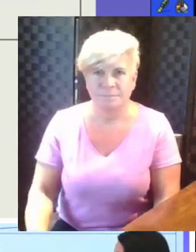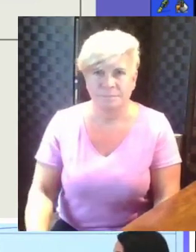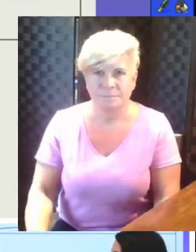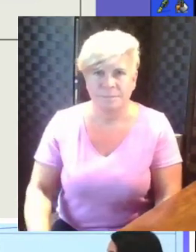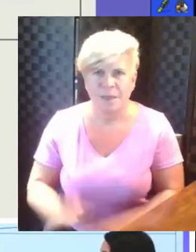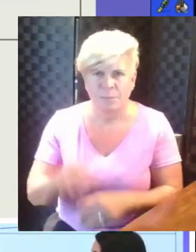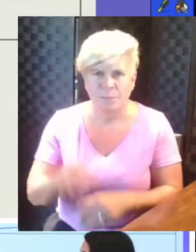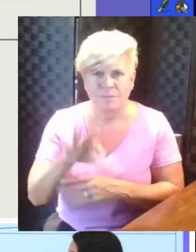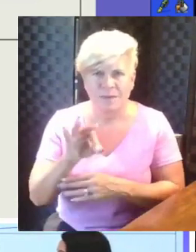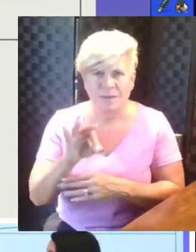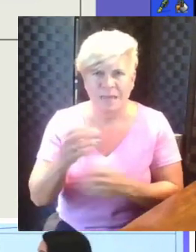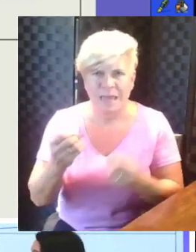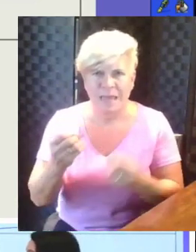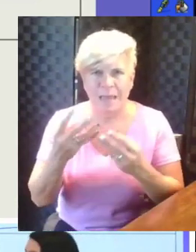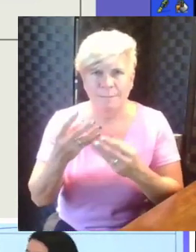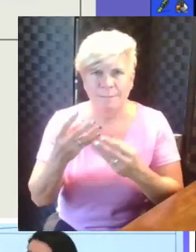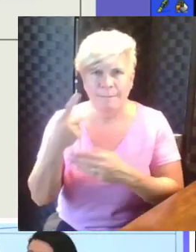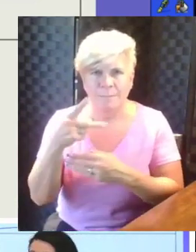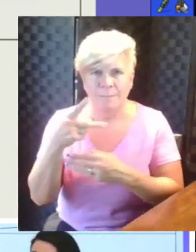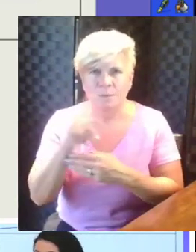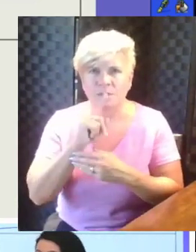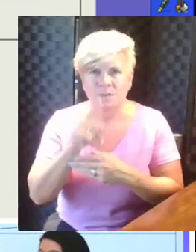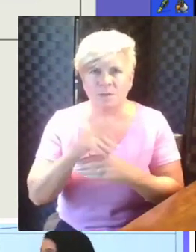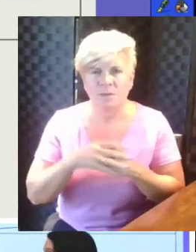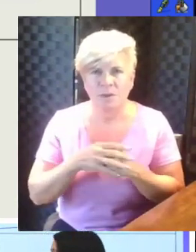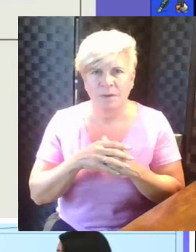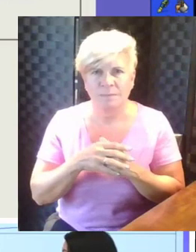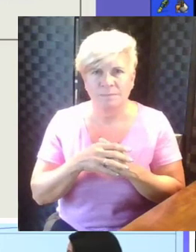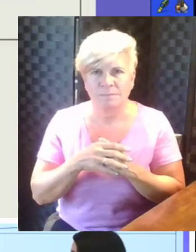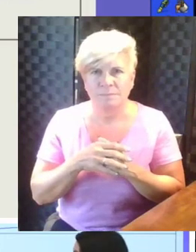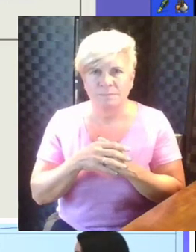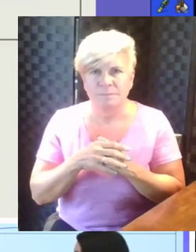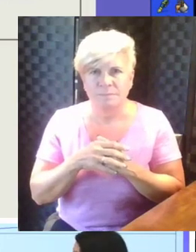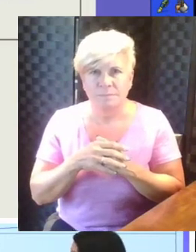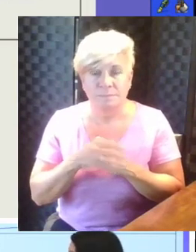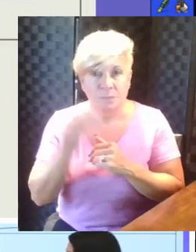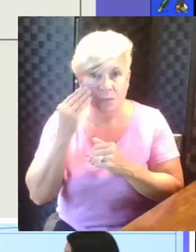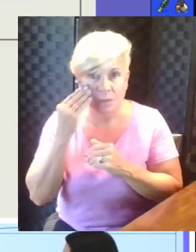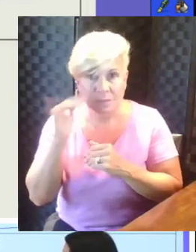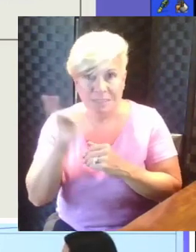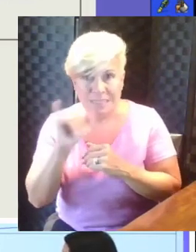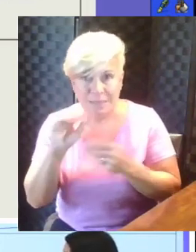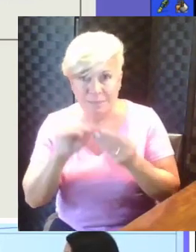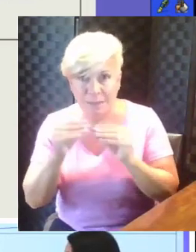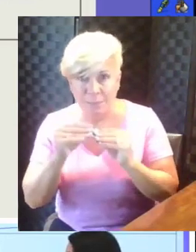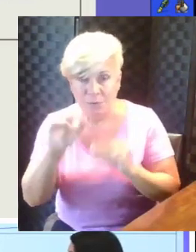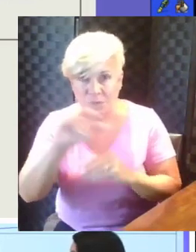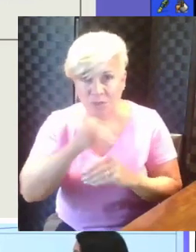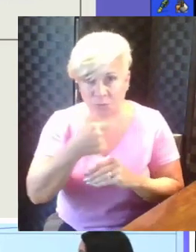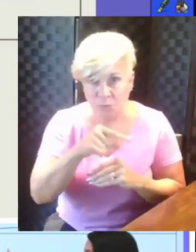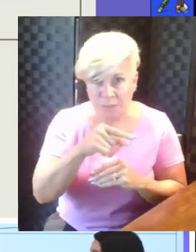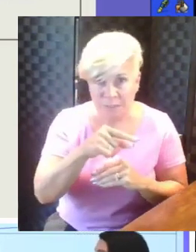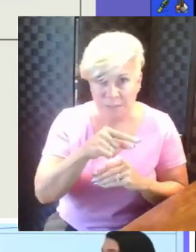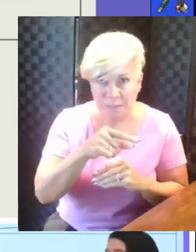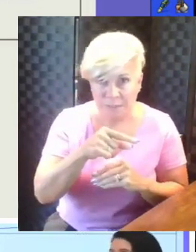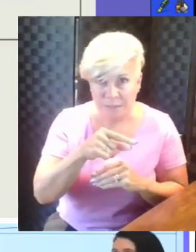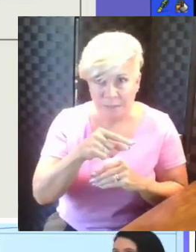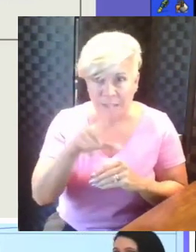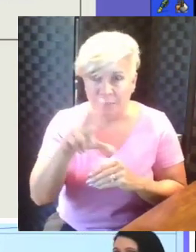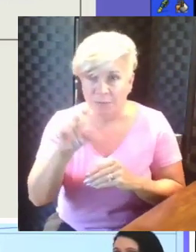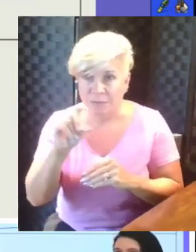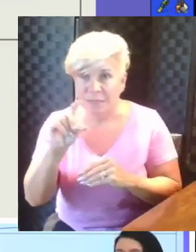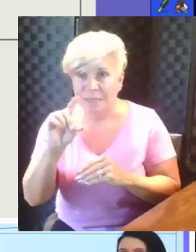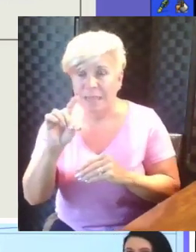How could we find out how many purple stones there are if we know it's the same amount as the green and 38